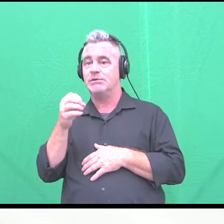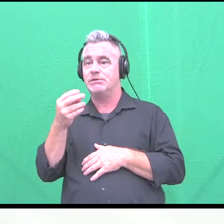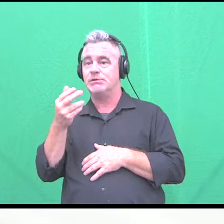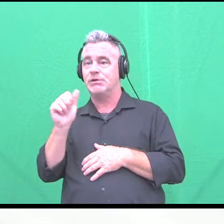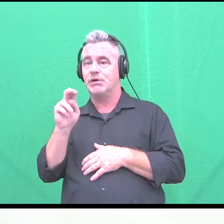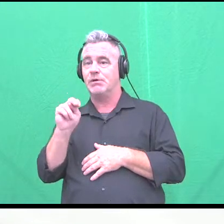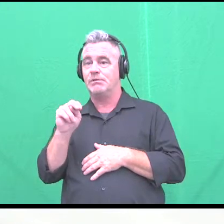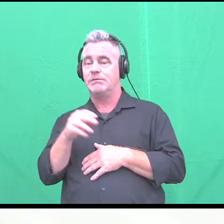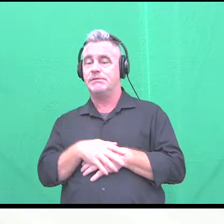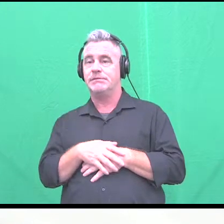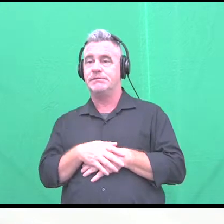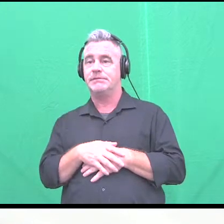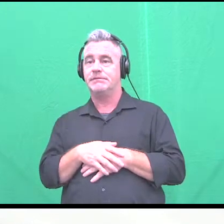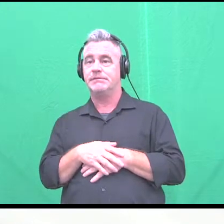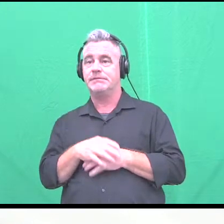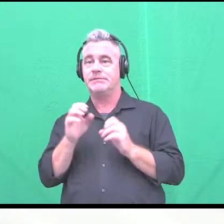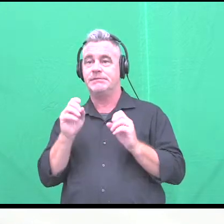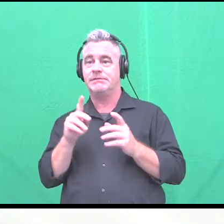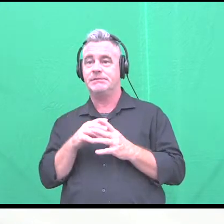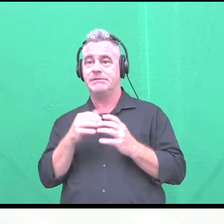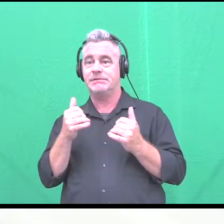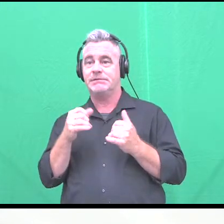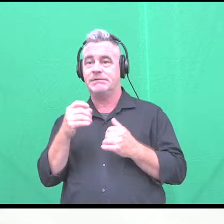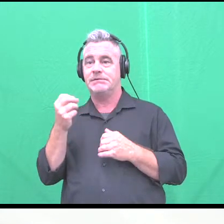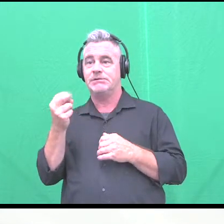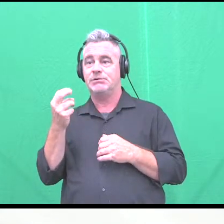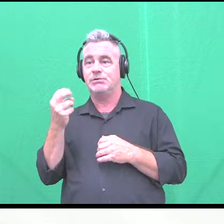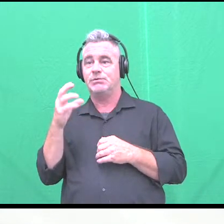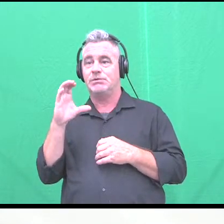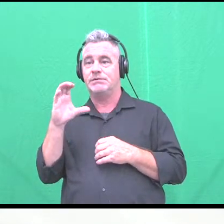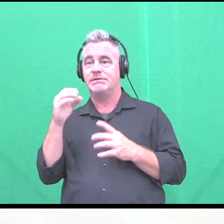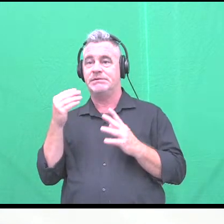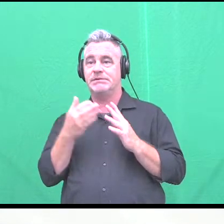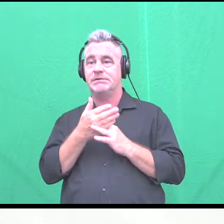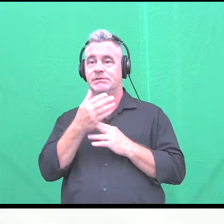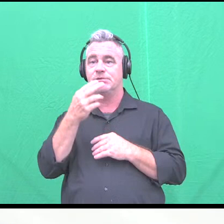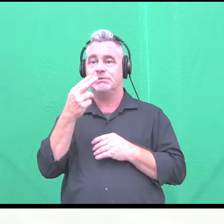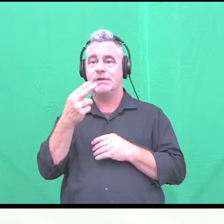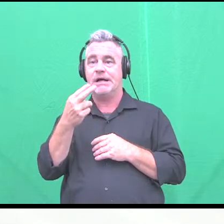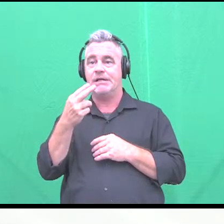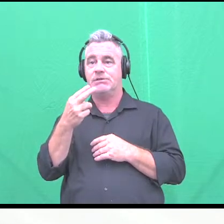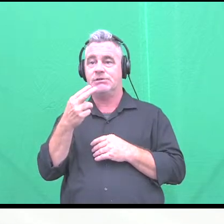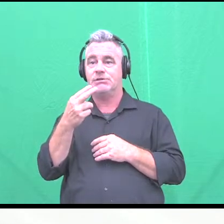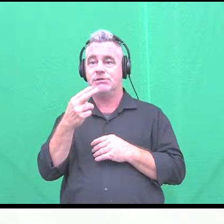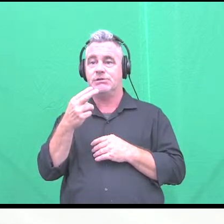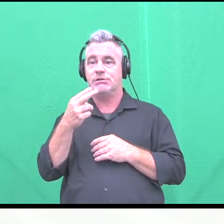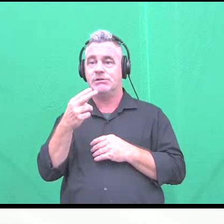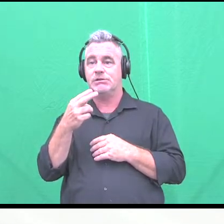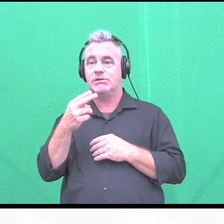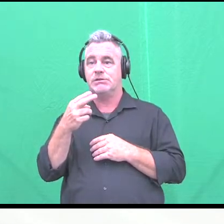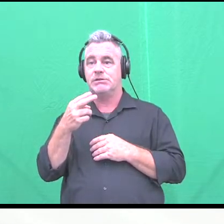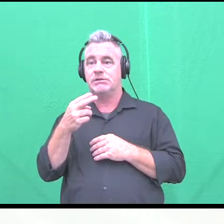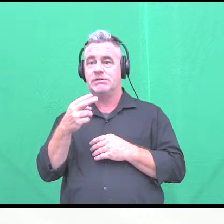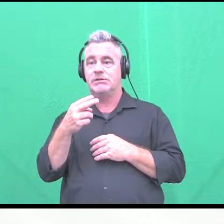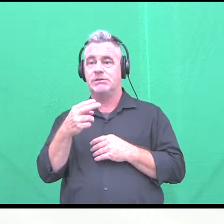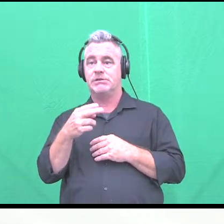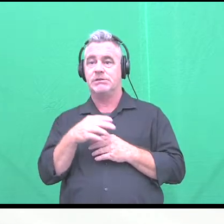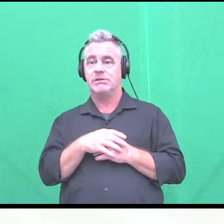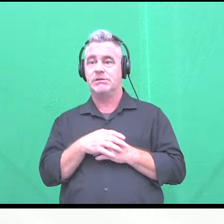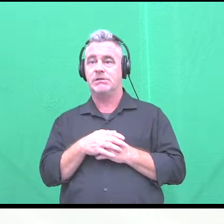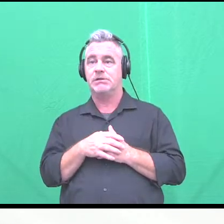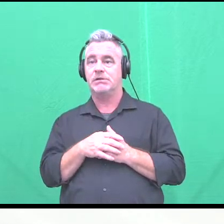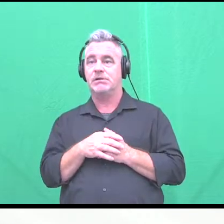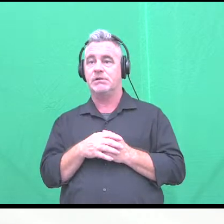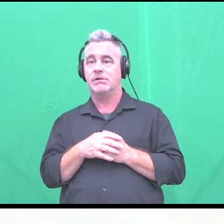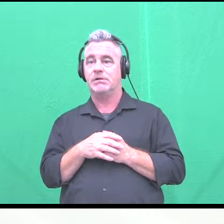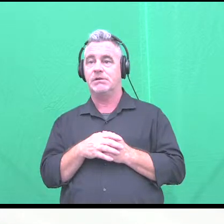sure. Okay, so items 12C through 12H, which is a little unusual for us,